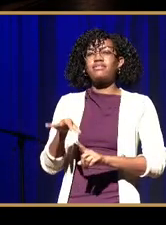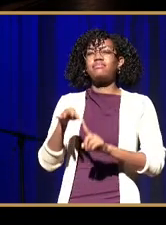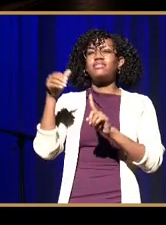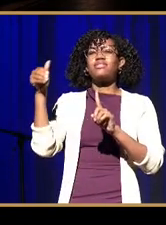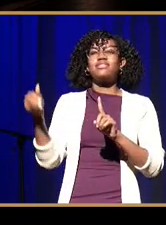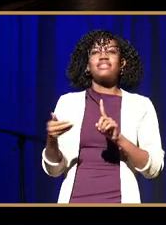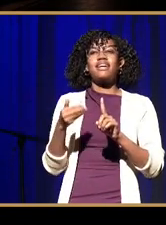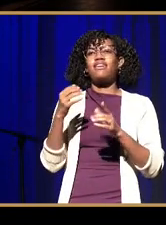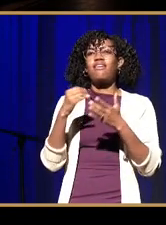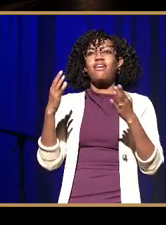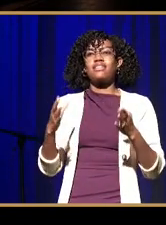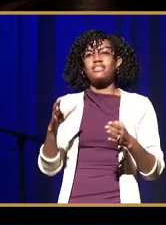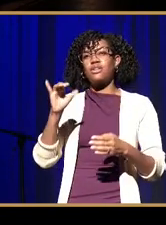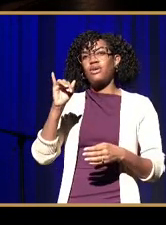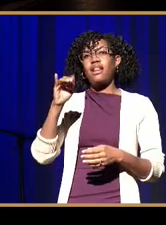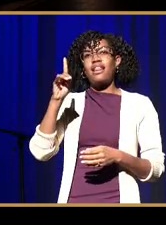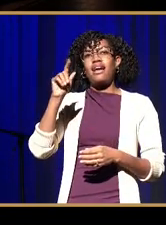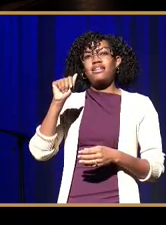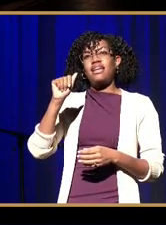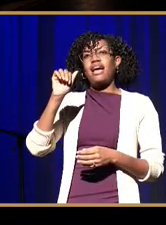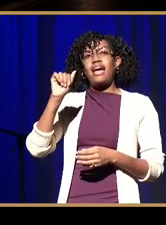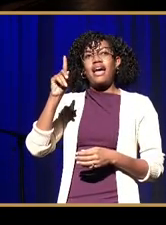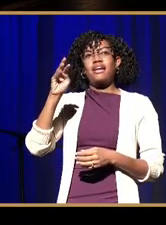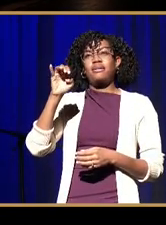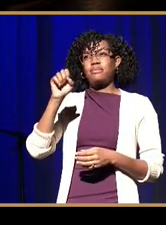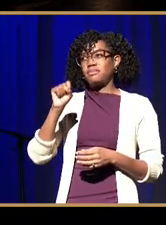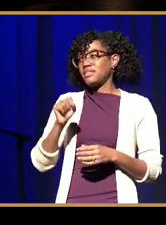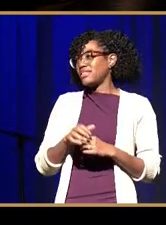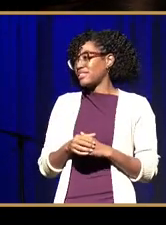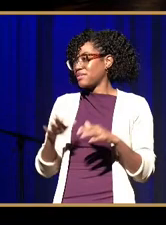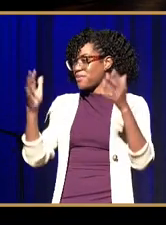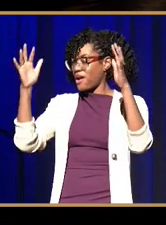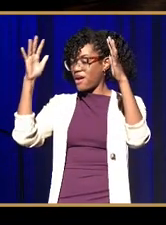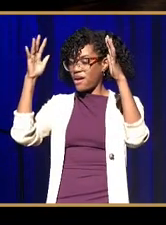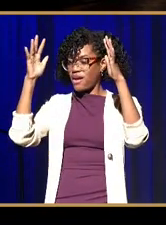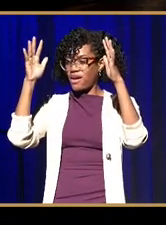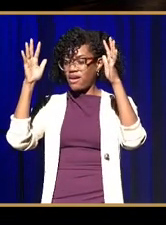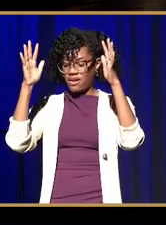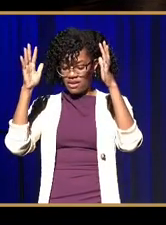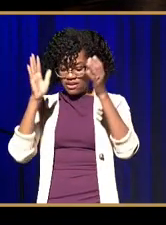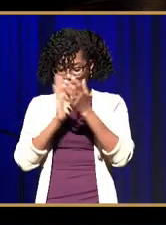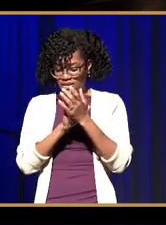guest artist, Yolanda Adams.